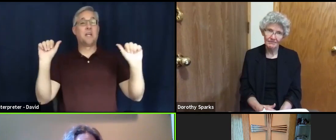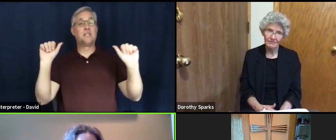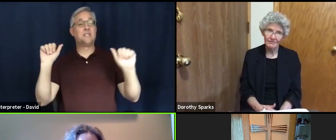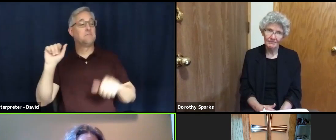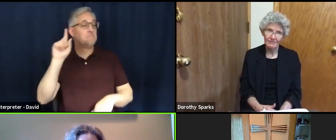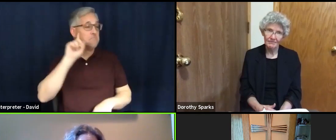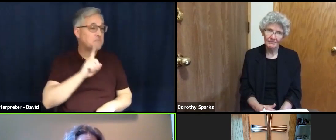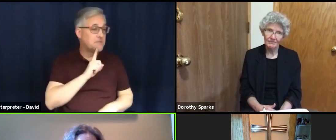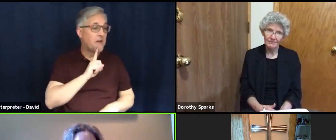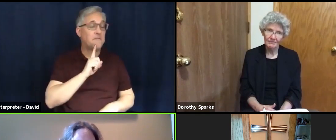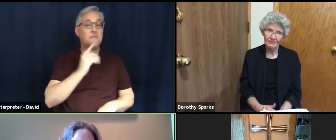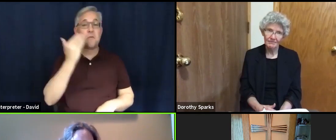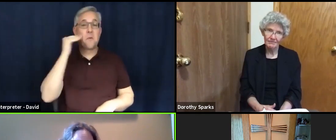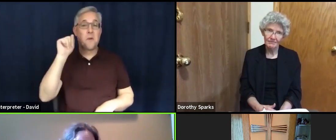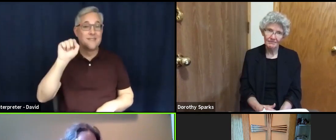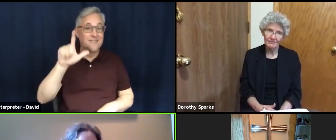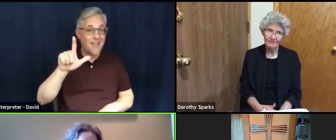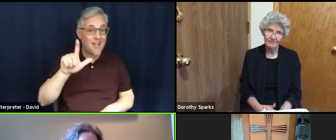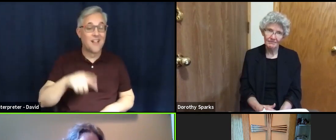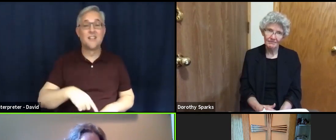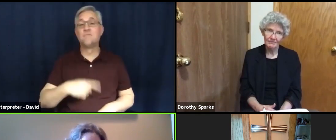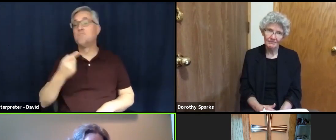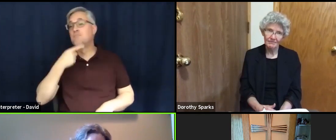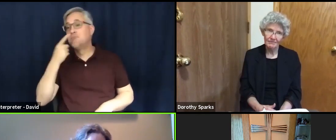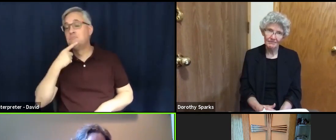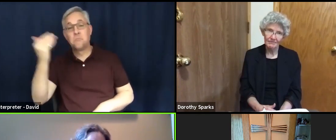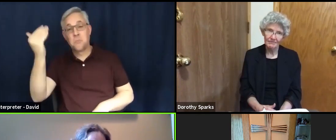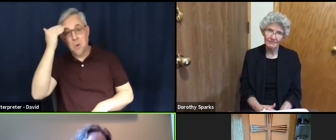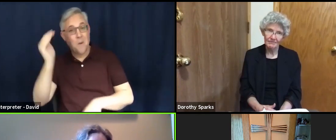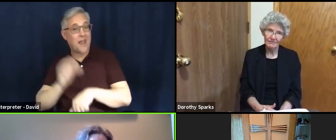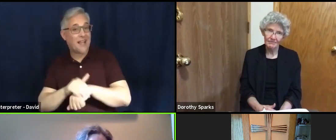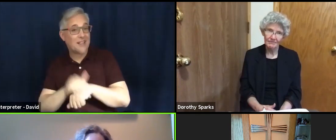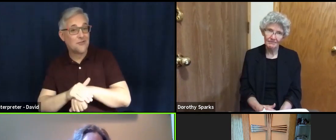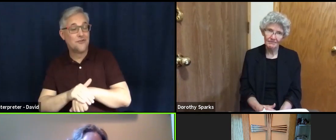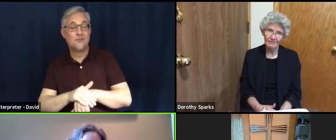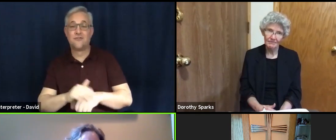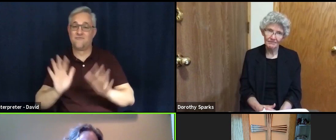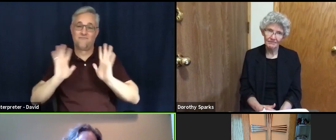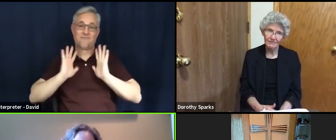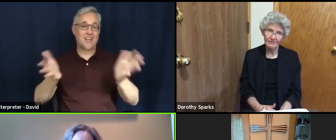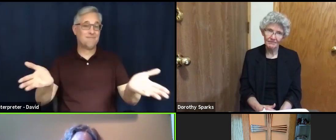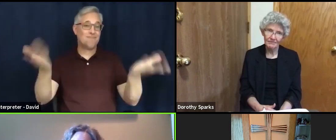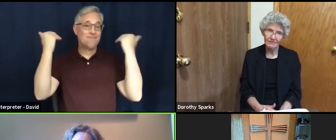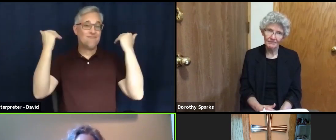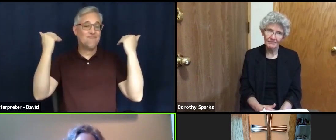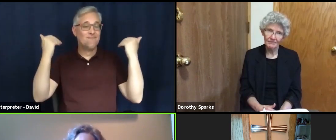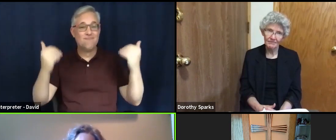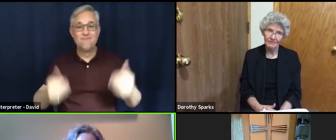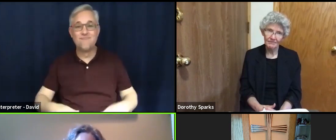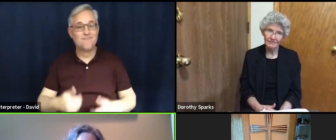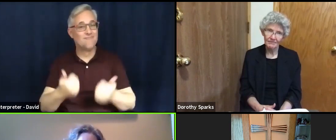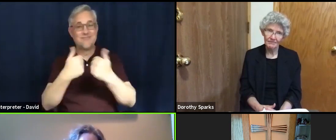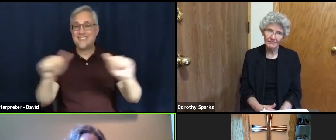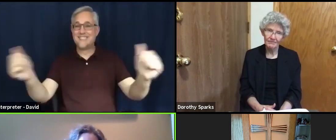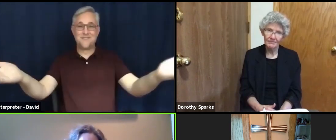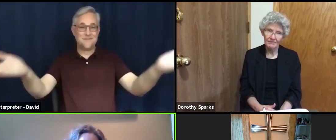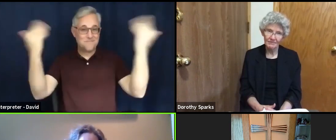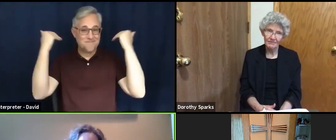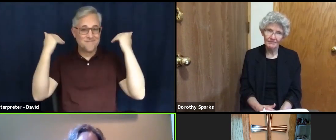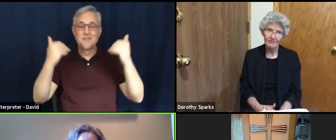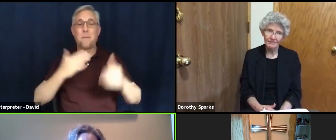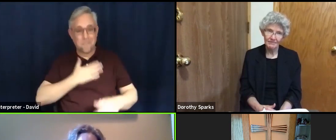English and knows sign language or no sign language. So please go ahead, send it, share